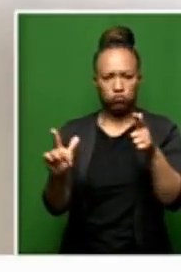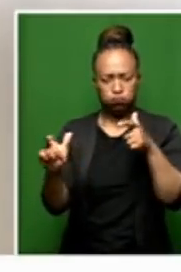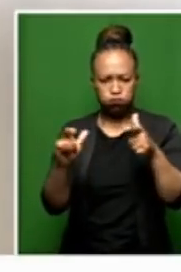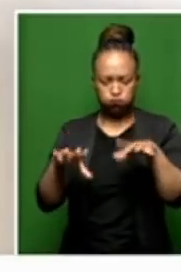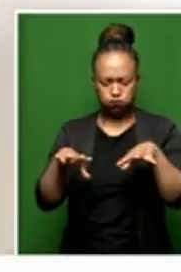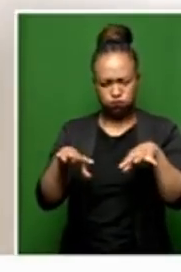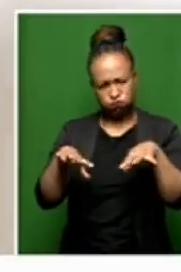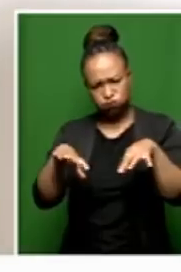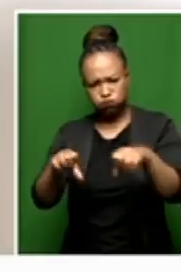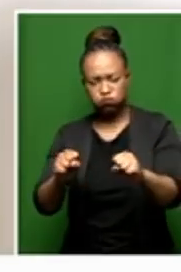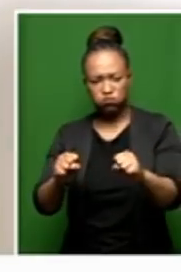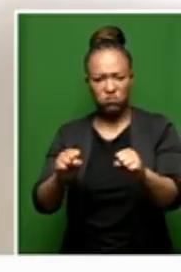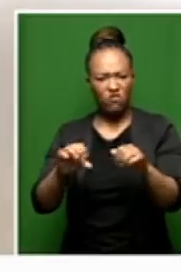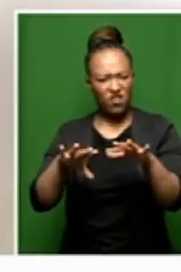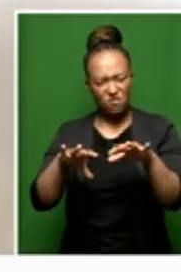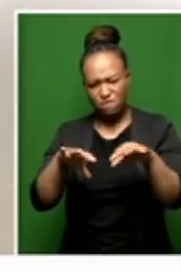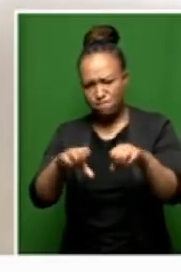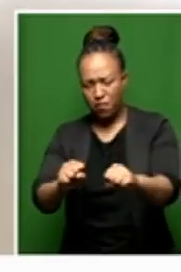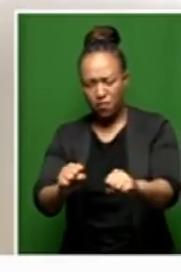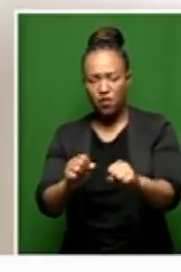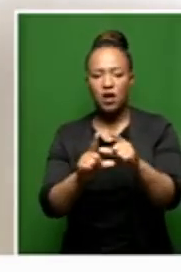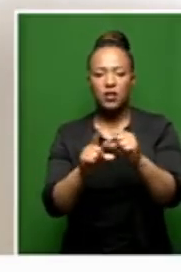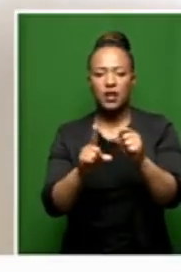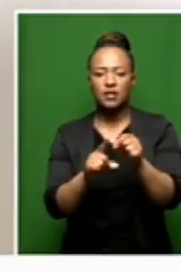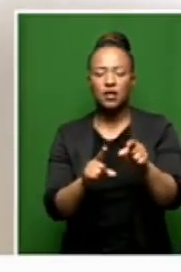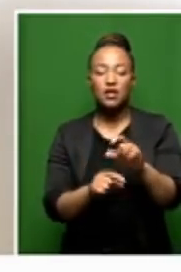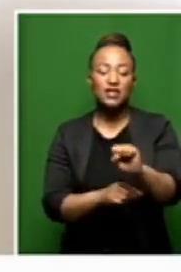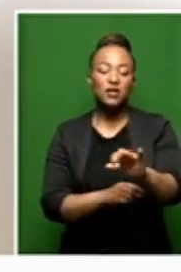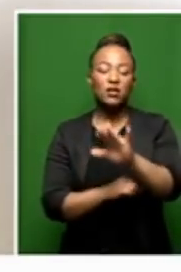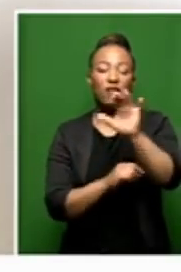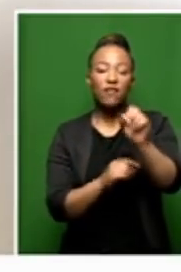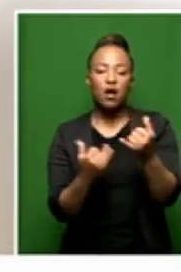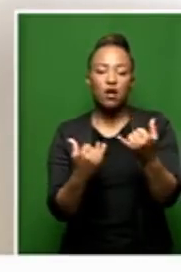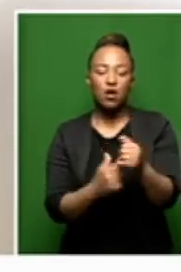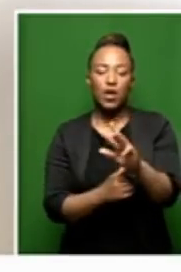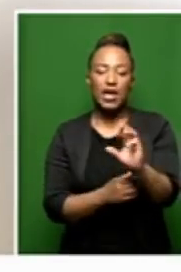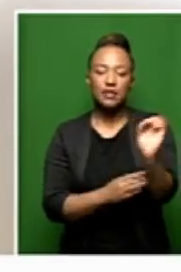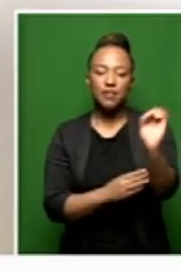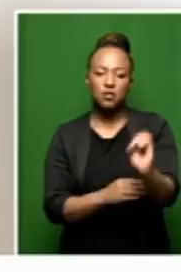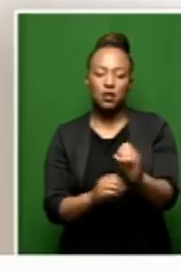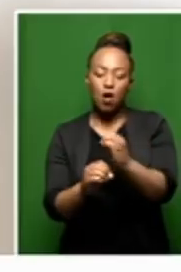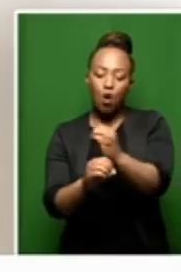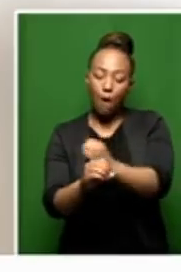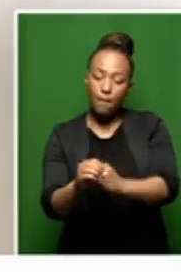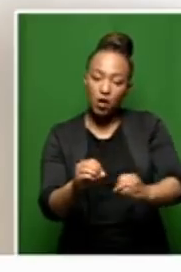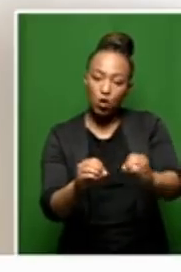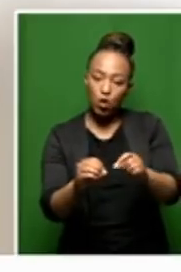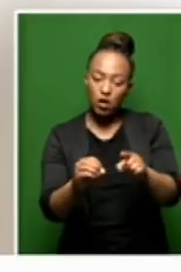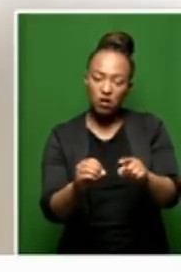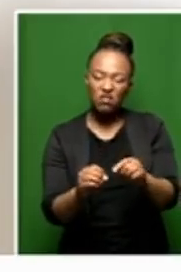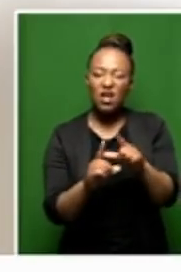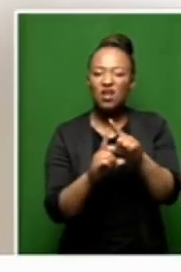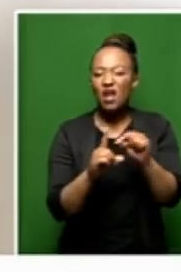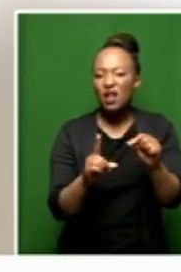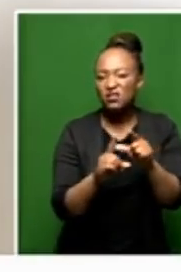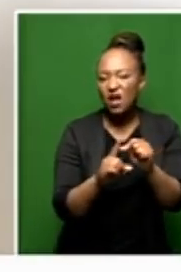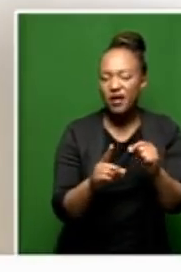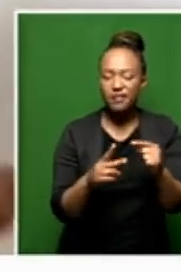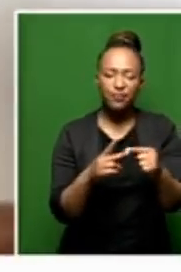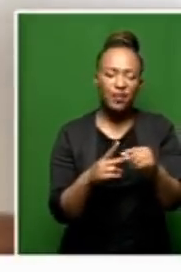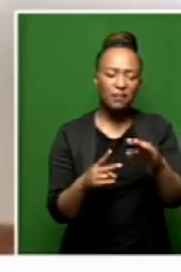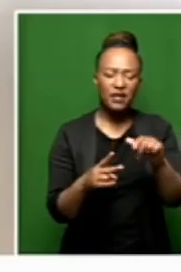power over the Delta. So in South Africa, 90% of infections are currently Omicron, and Delta and Beta has